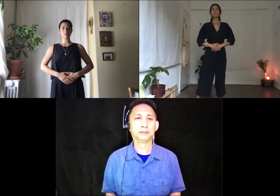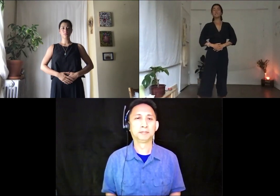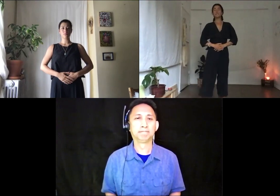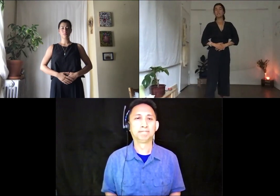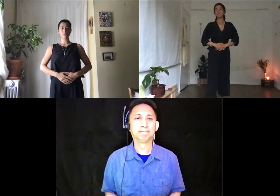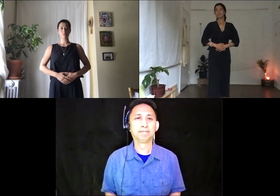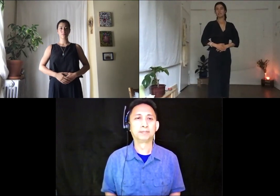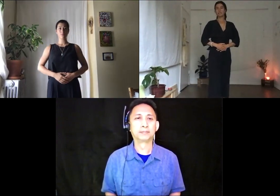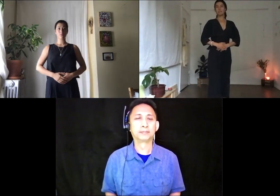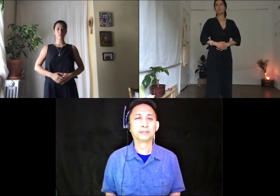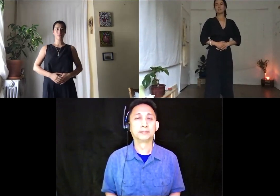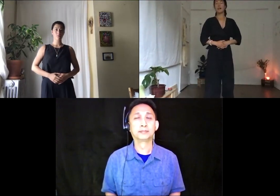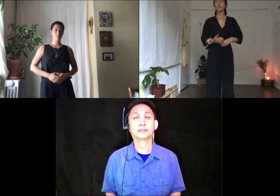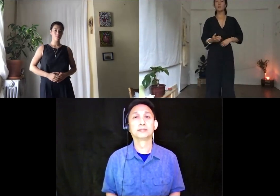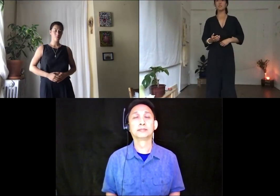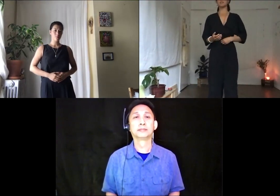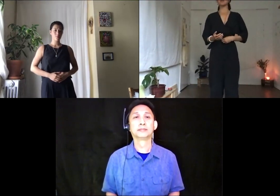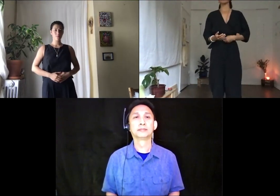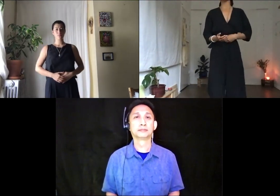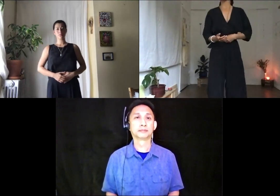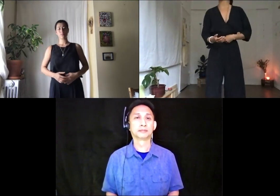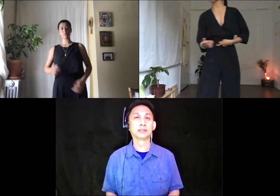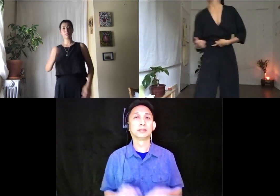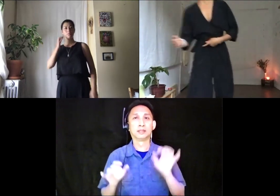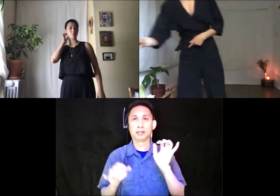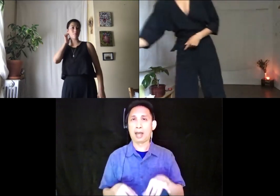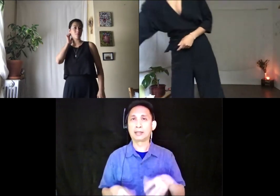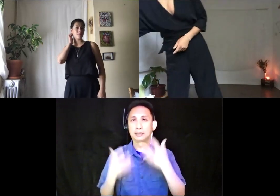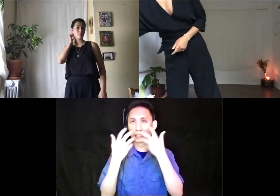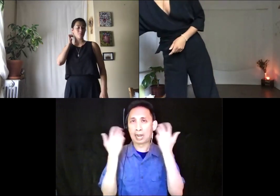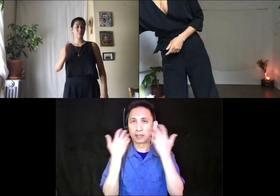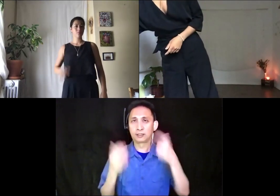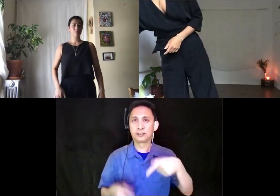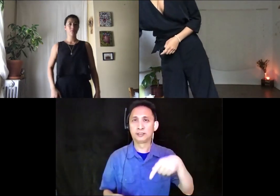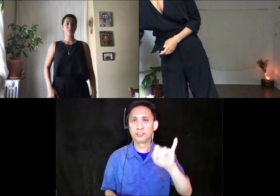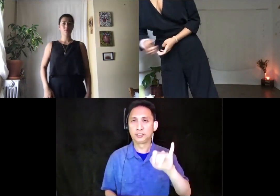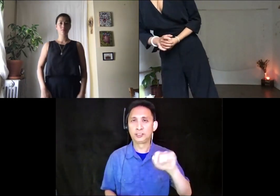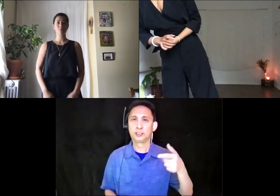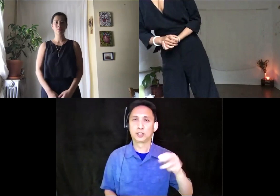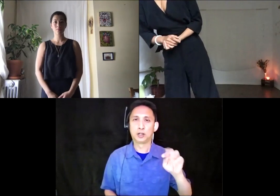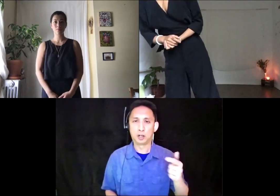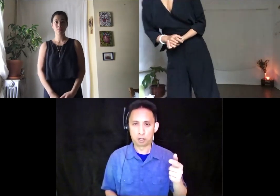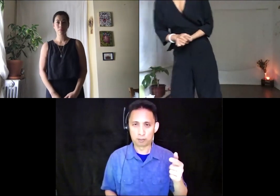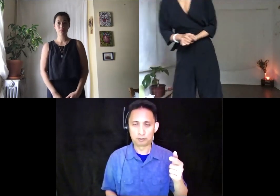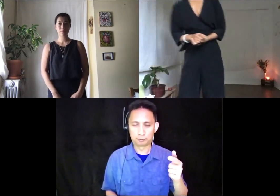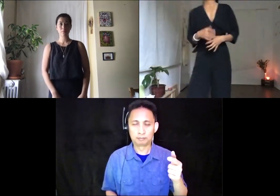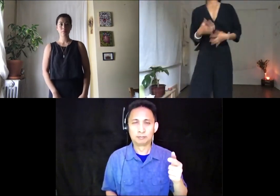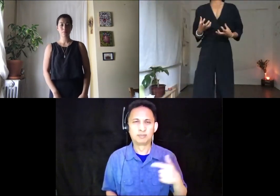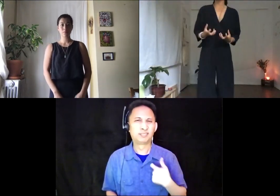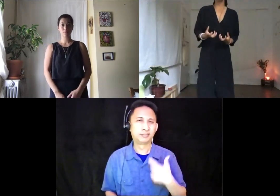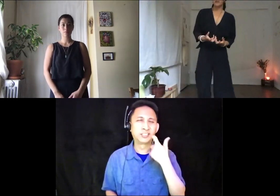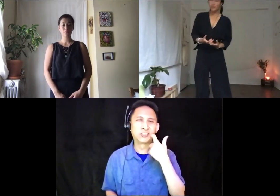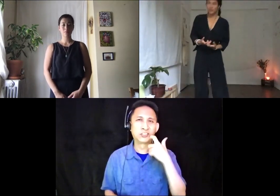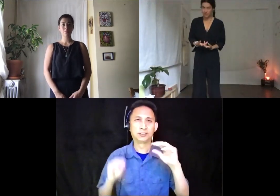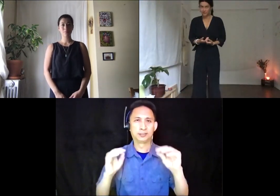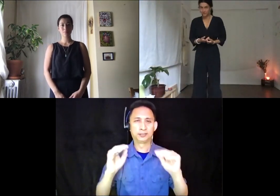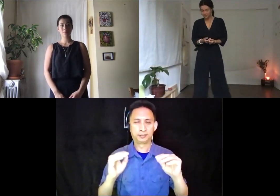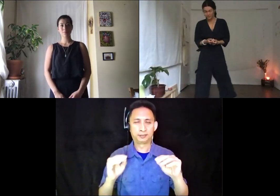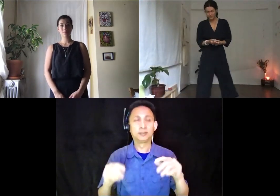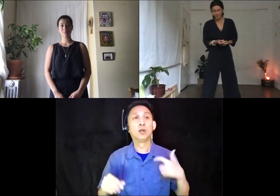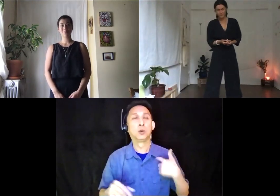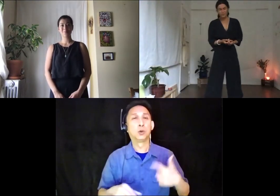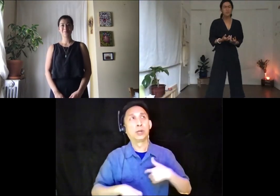So this is the Tiger Qigong, where we can call on